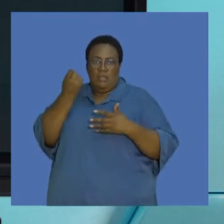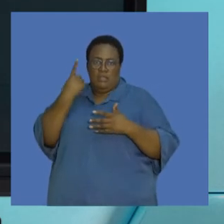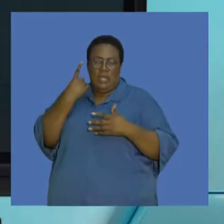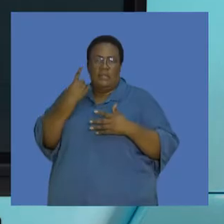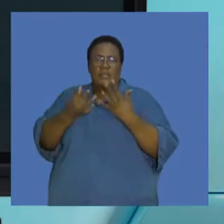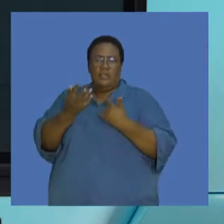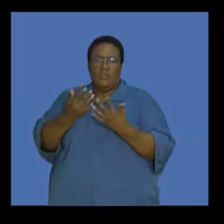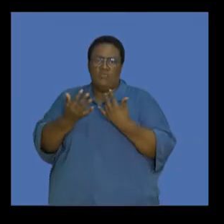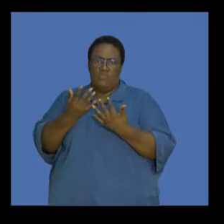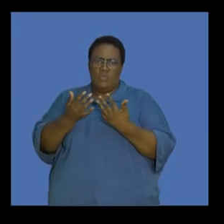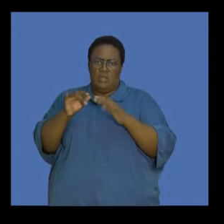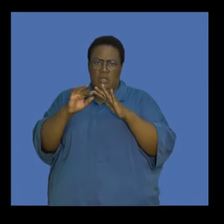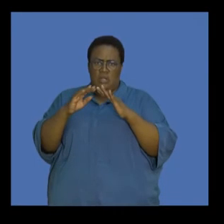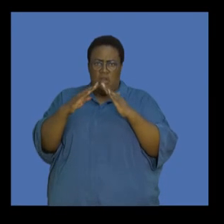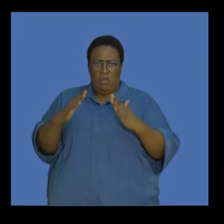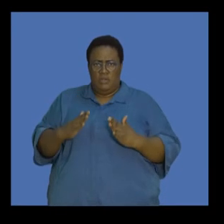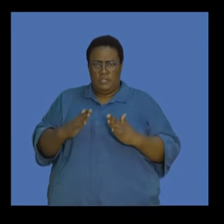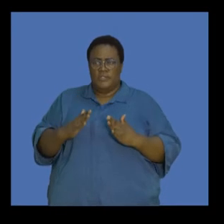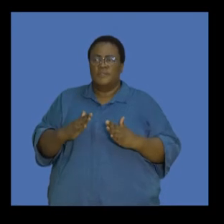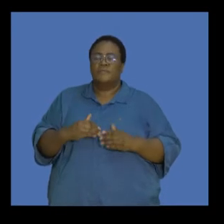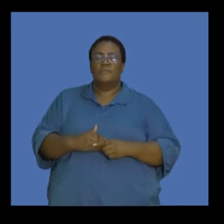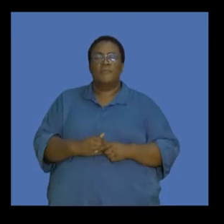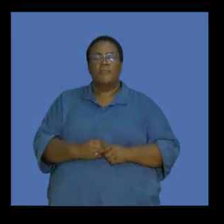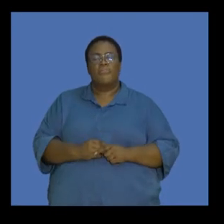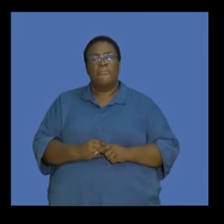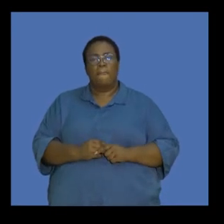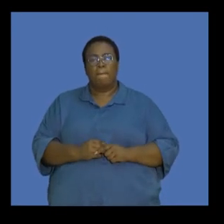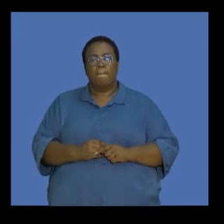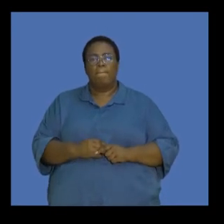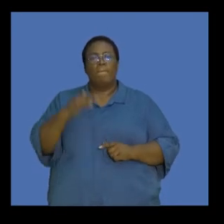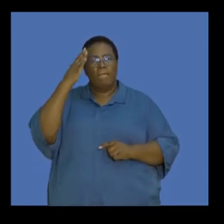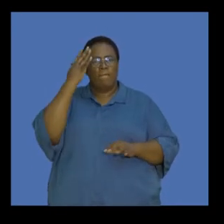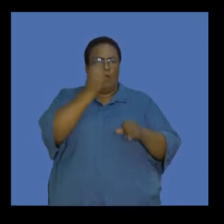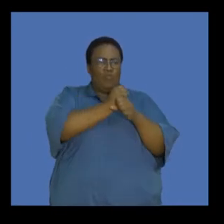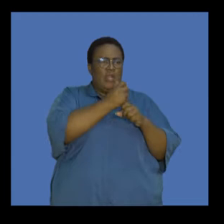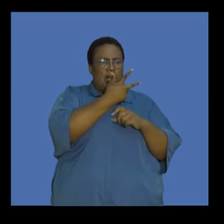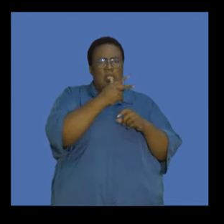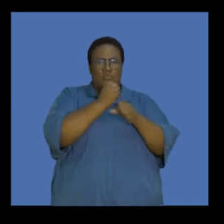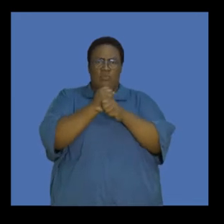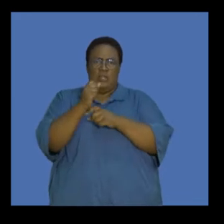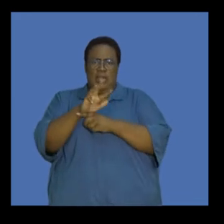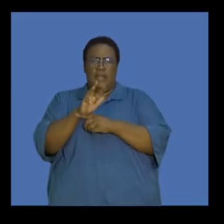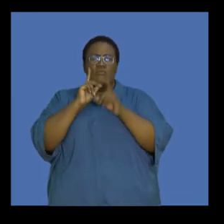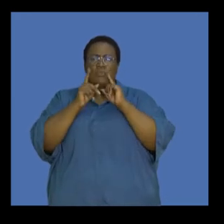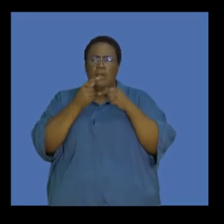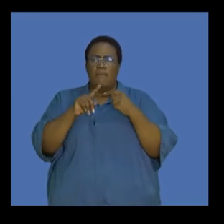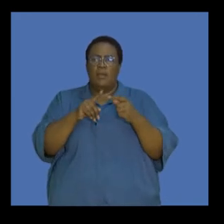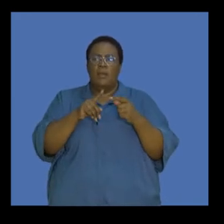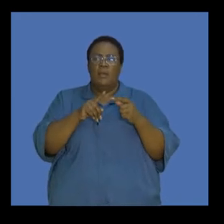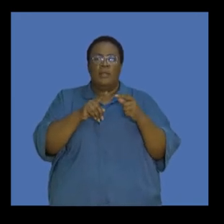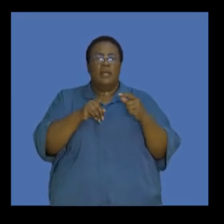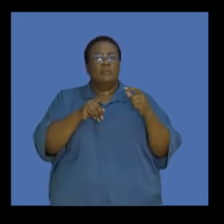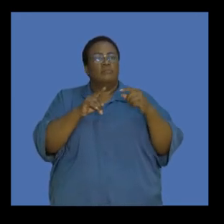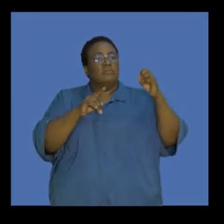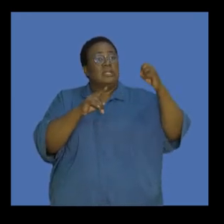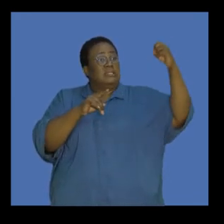the greenhouse effect. So when we look at the sun, we know that in grade 8 and 9 we talked about the energy, the radiant